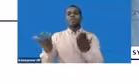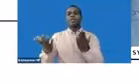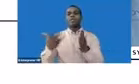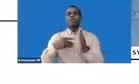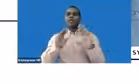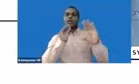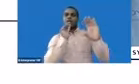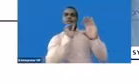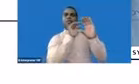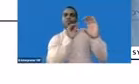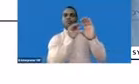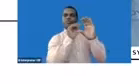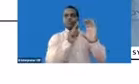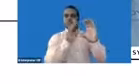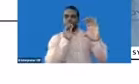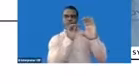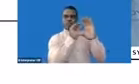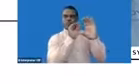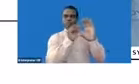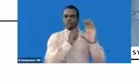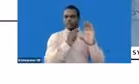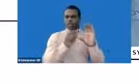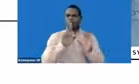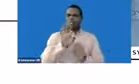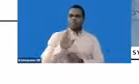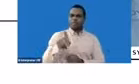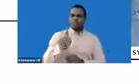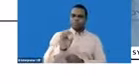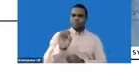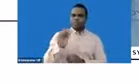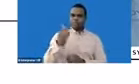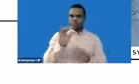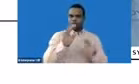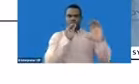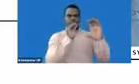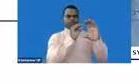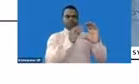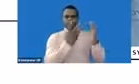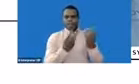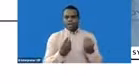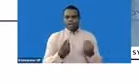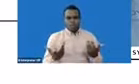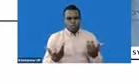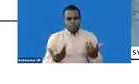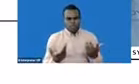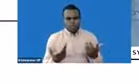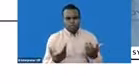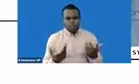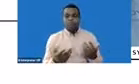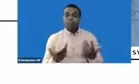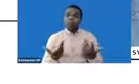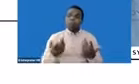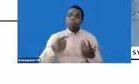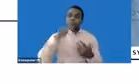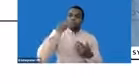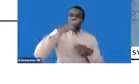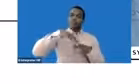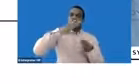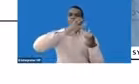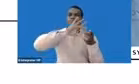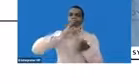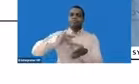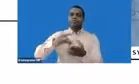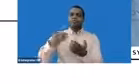Here, so this is obviously basically for mainly for website owners. It's a list of best practices